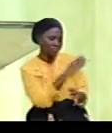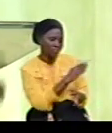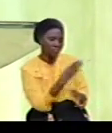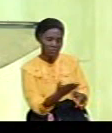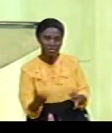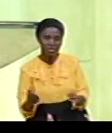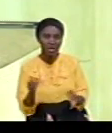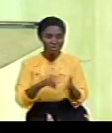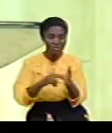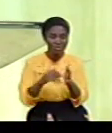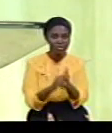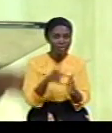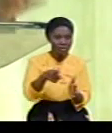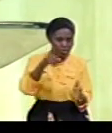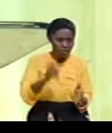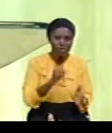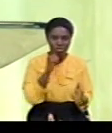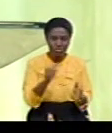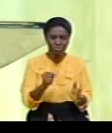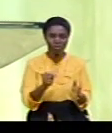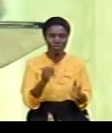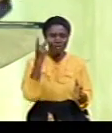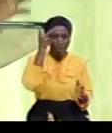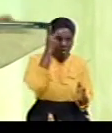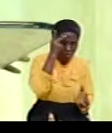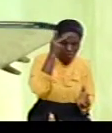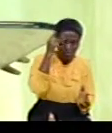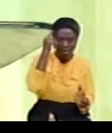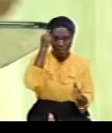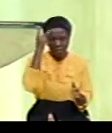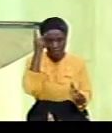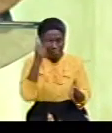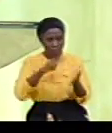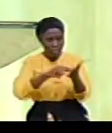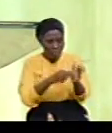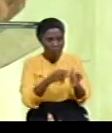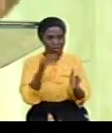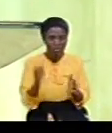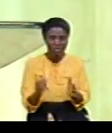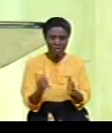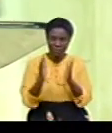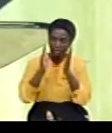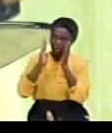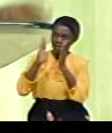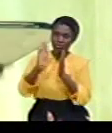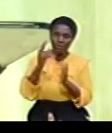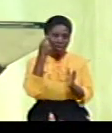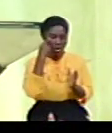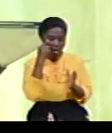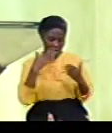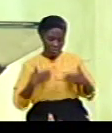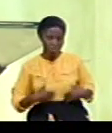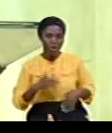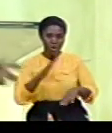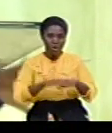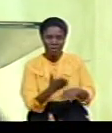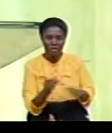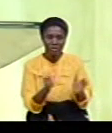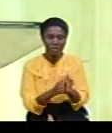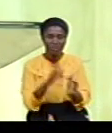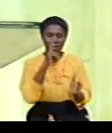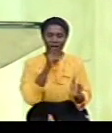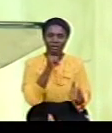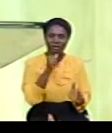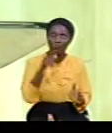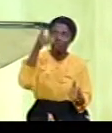intentionally gaze at attention on objects that inflame our minds with ungodly passions and vanities of life. We'll bring